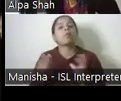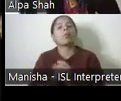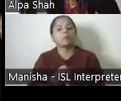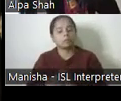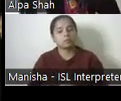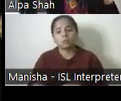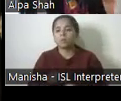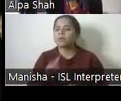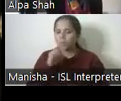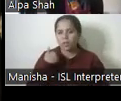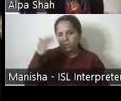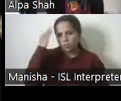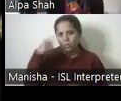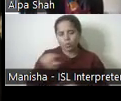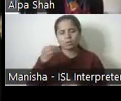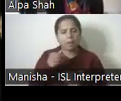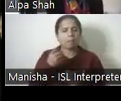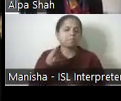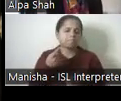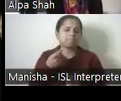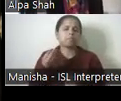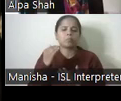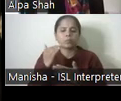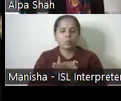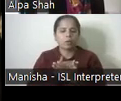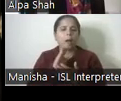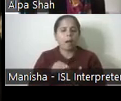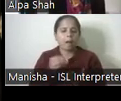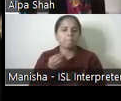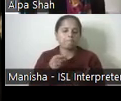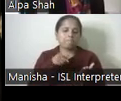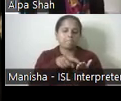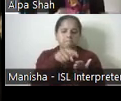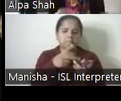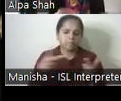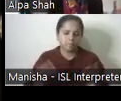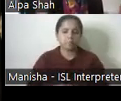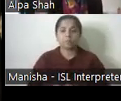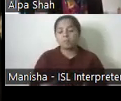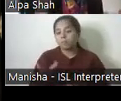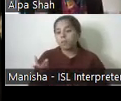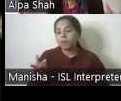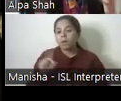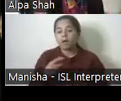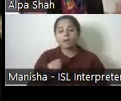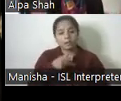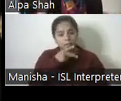and of course on ritual occasions as well. So, again, to point out this